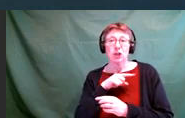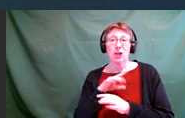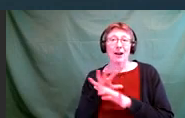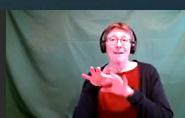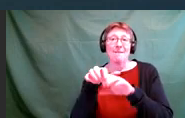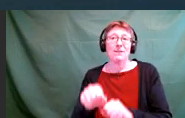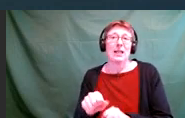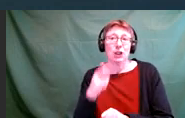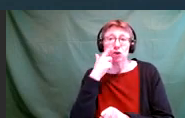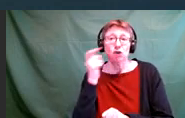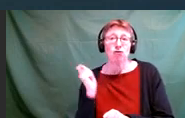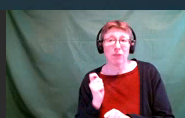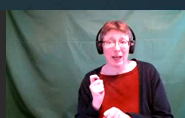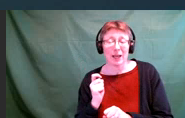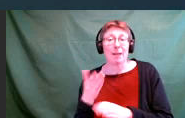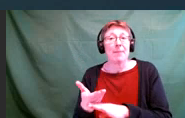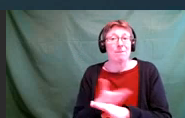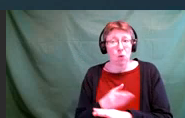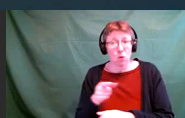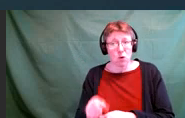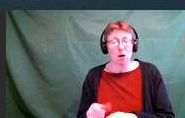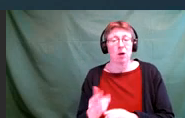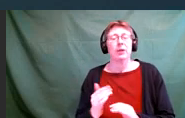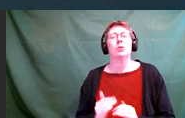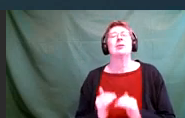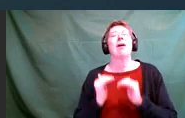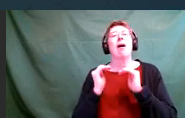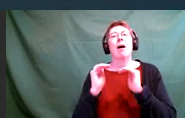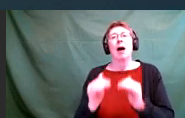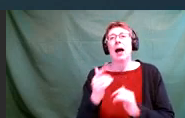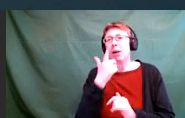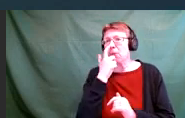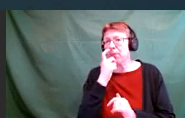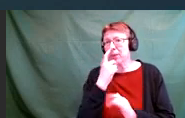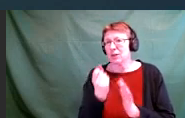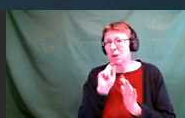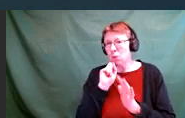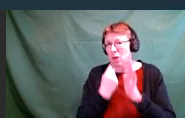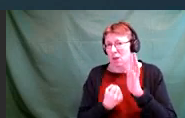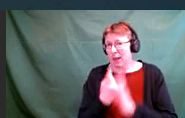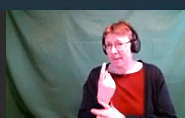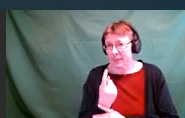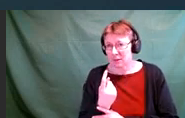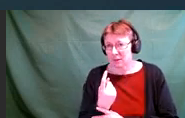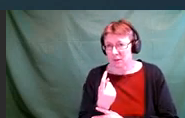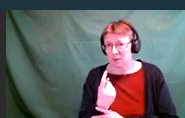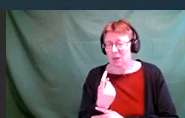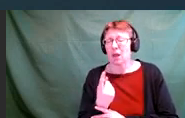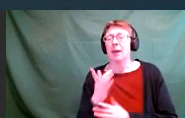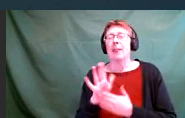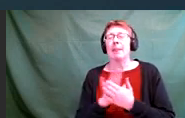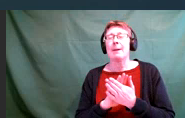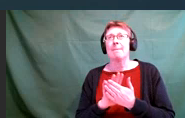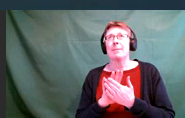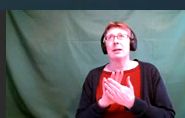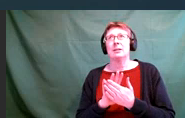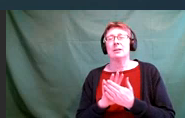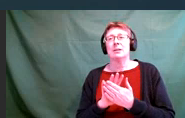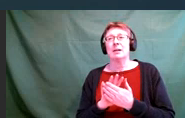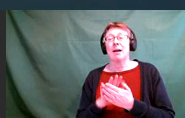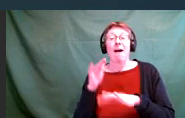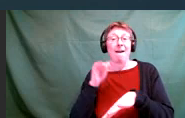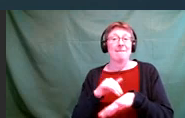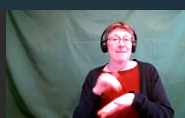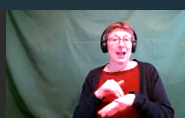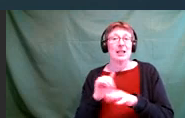because there was higher probability of something happening, therefore that had already affected the